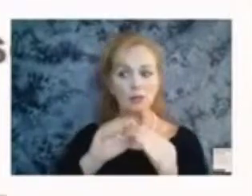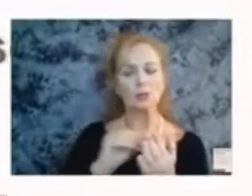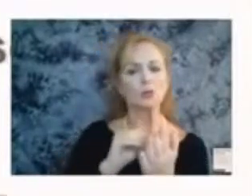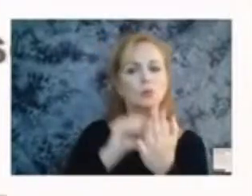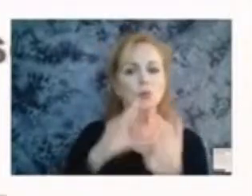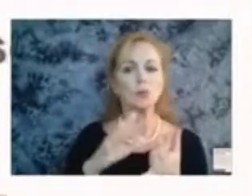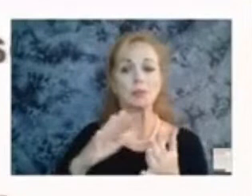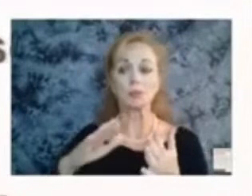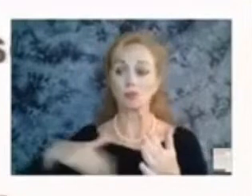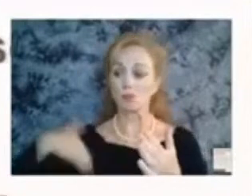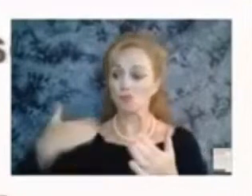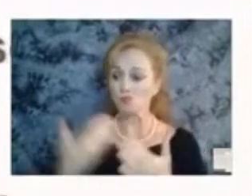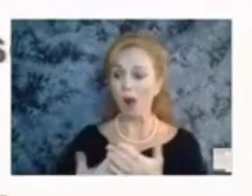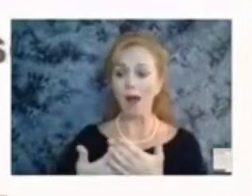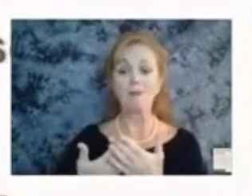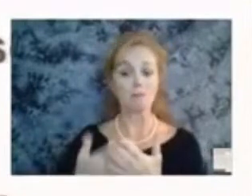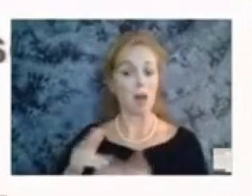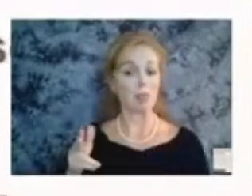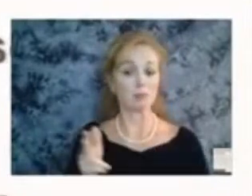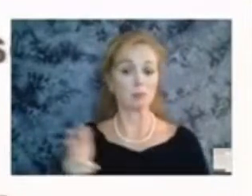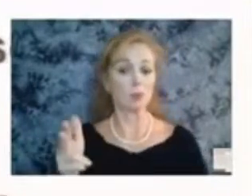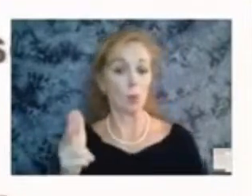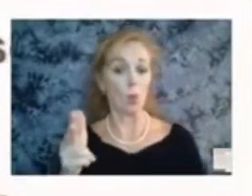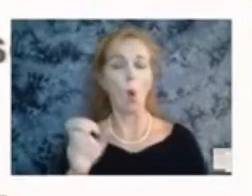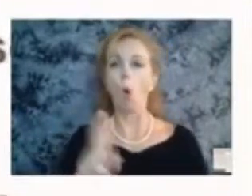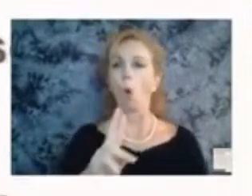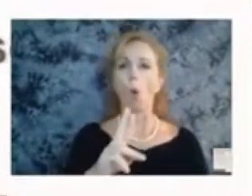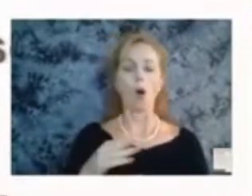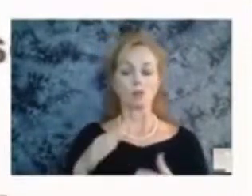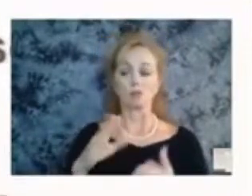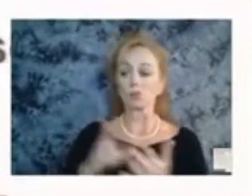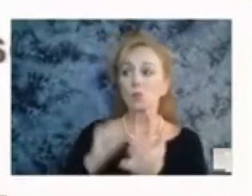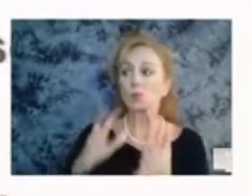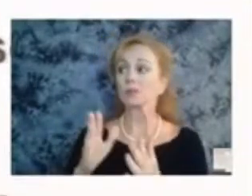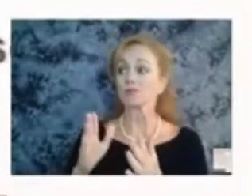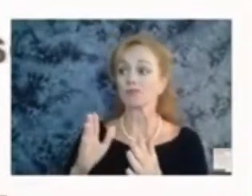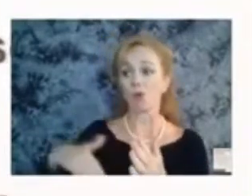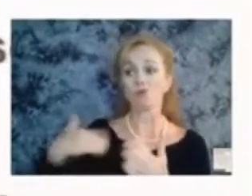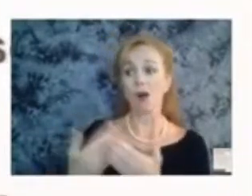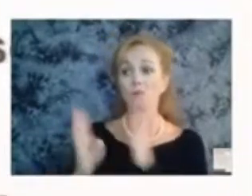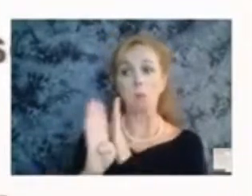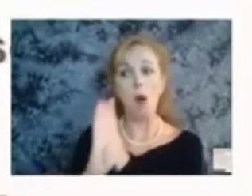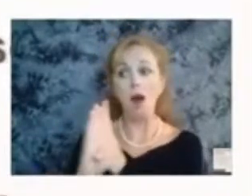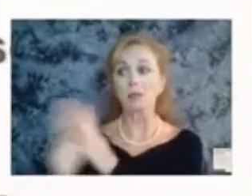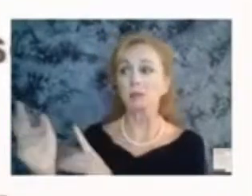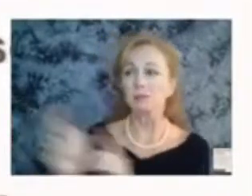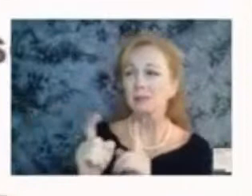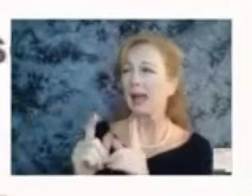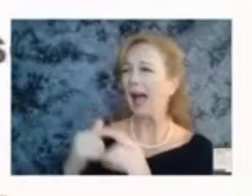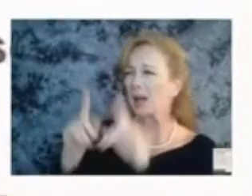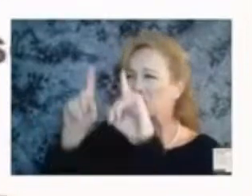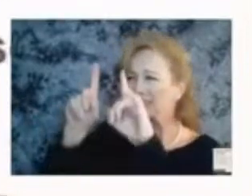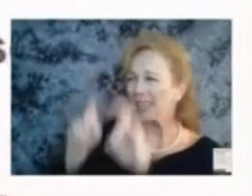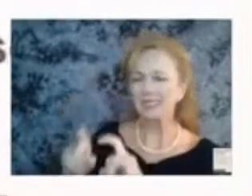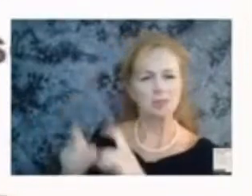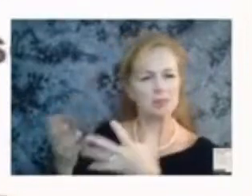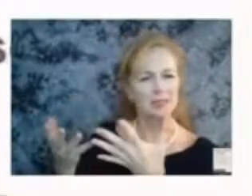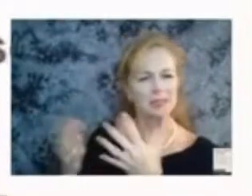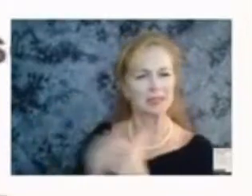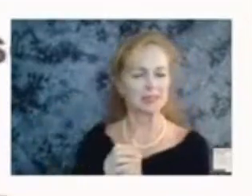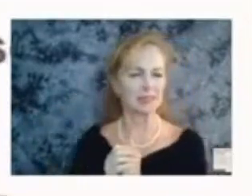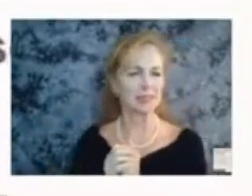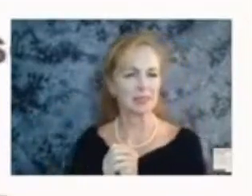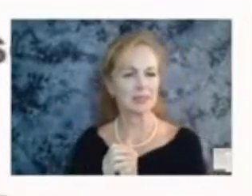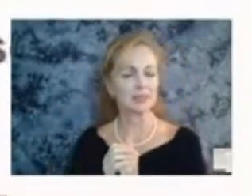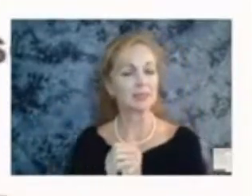or bus? Do we have the teams ready? We are cohorting students, and that may be a term that's relatively unfamiliar to